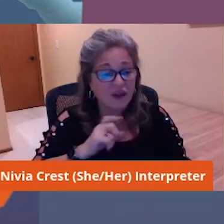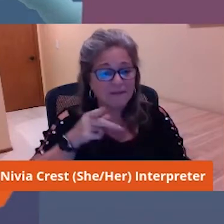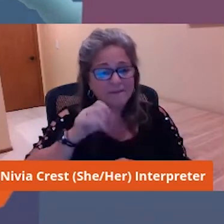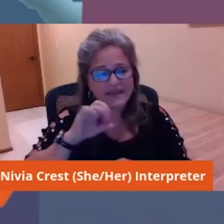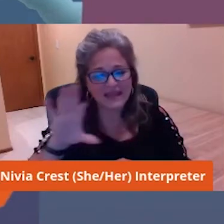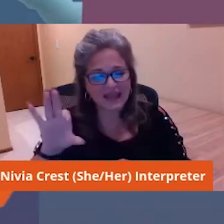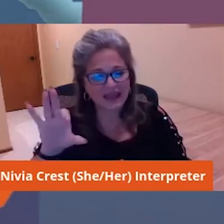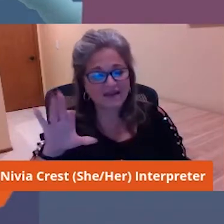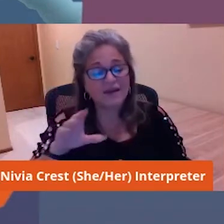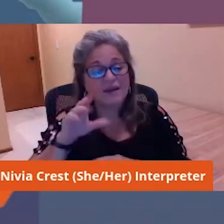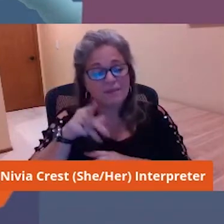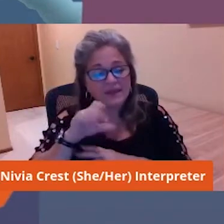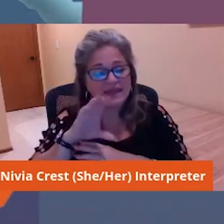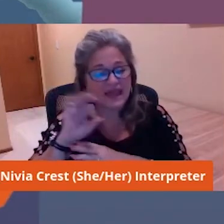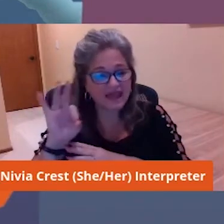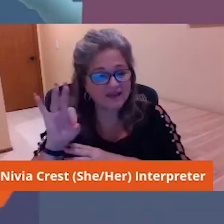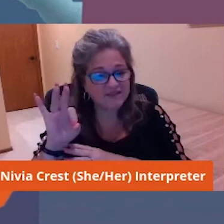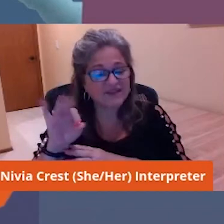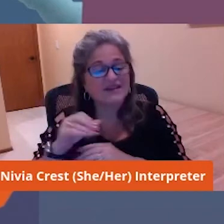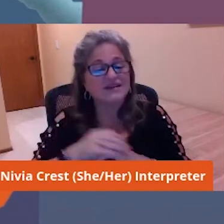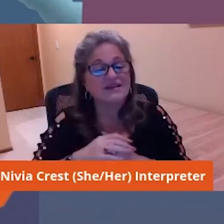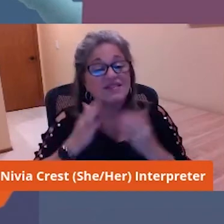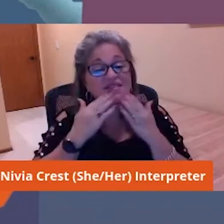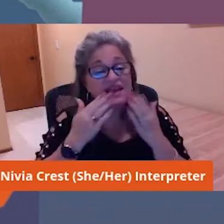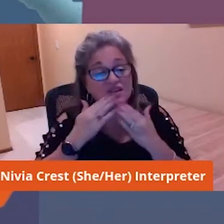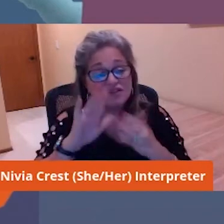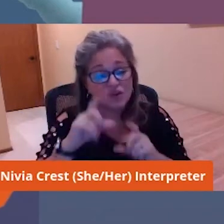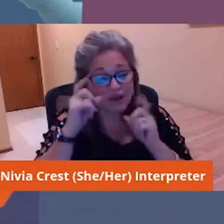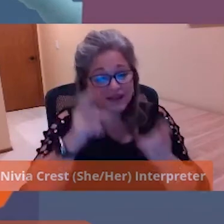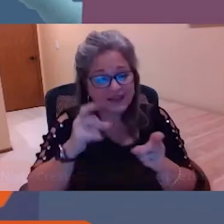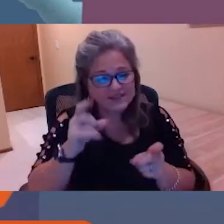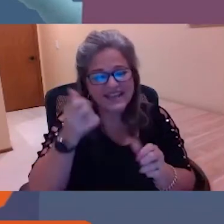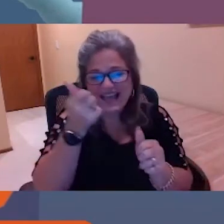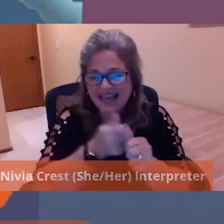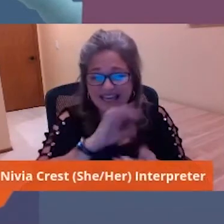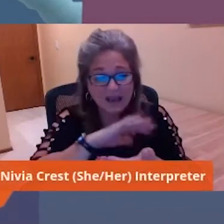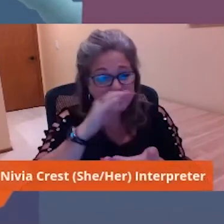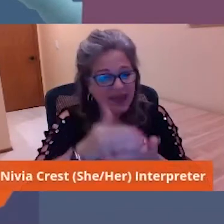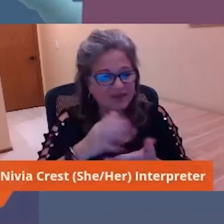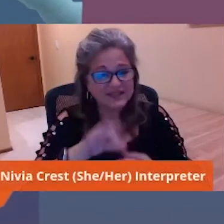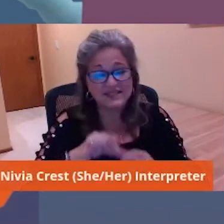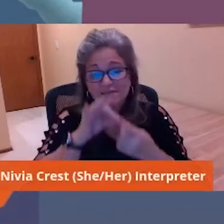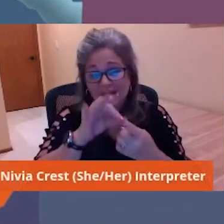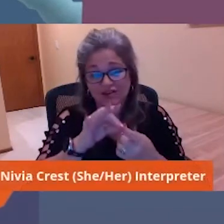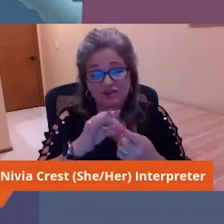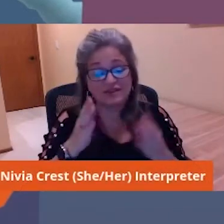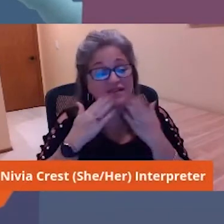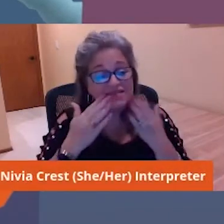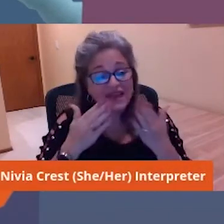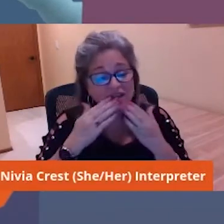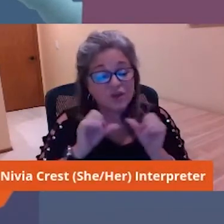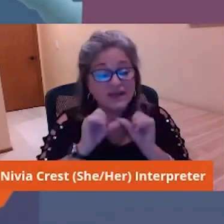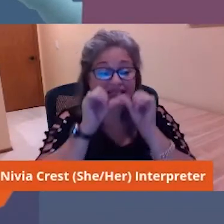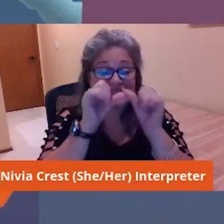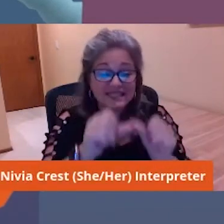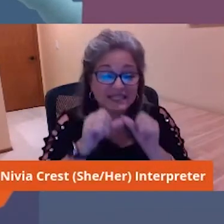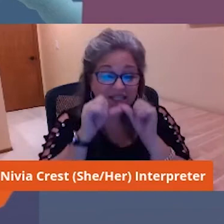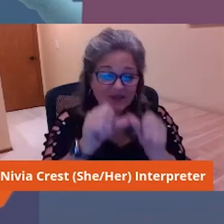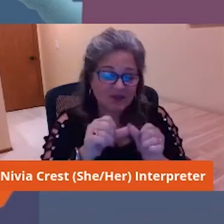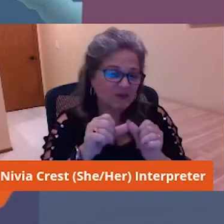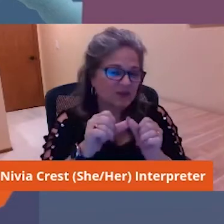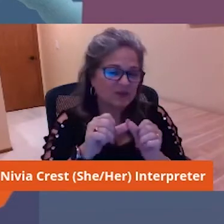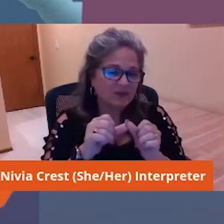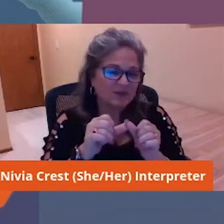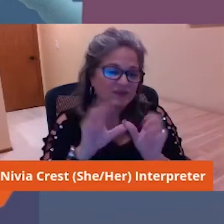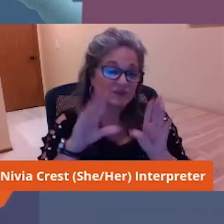gifts, for your generosity. Any amount is very special to us. Keep continuing to flow in